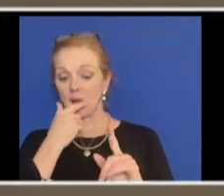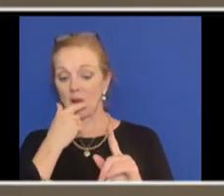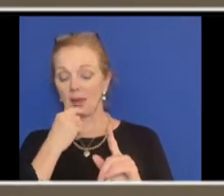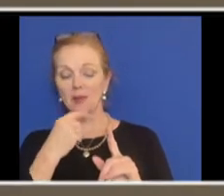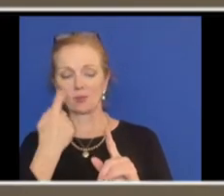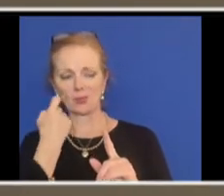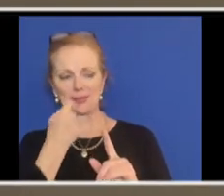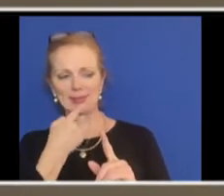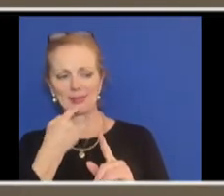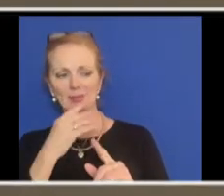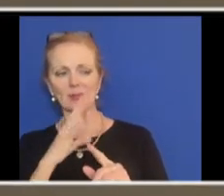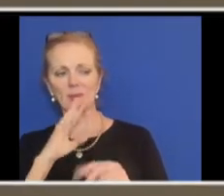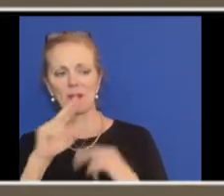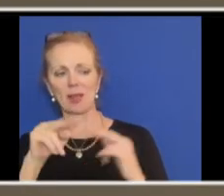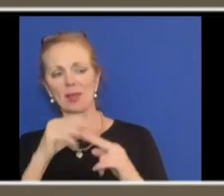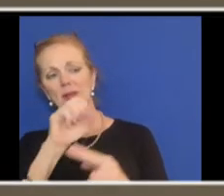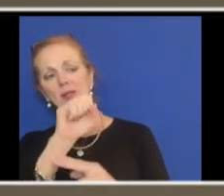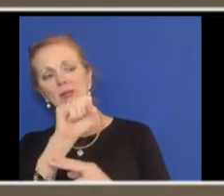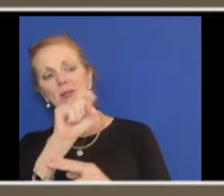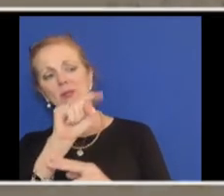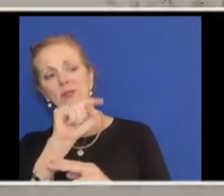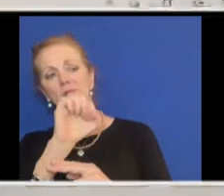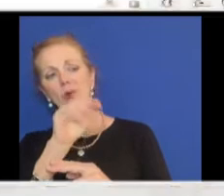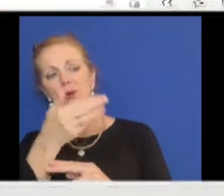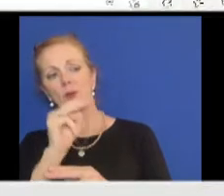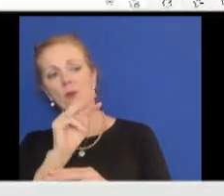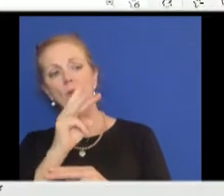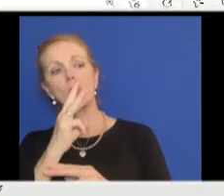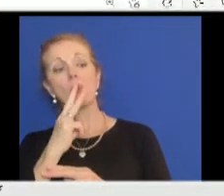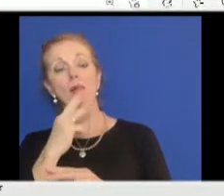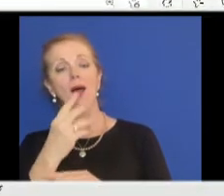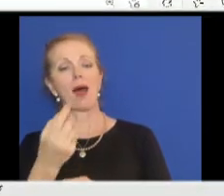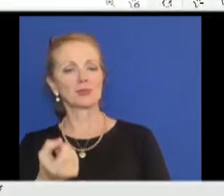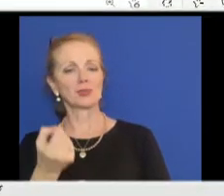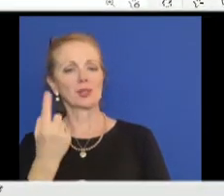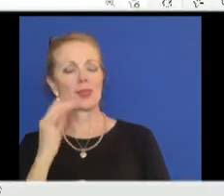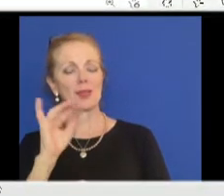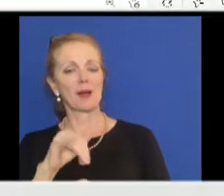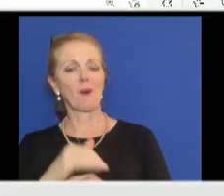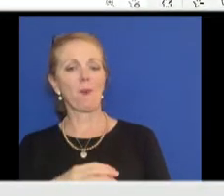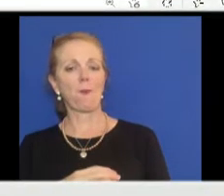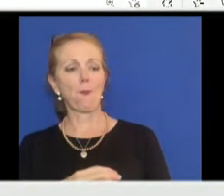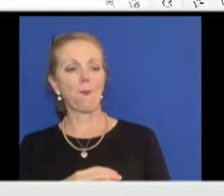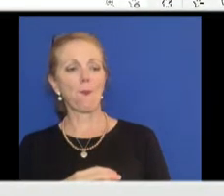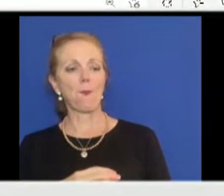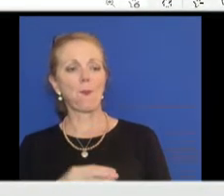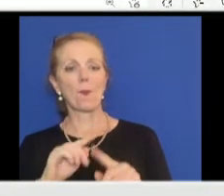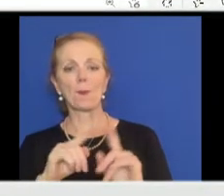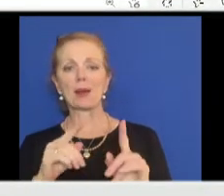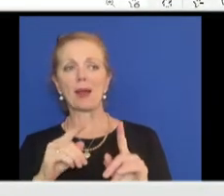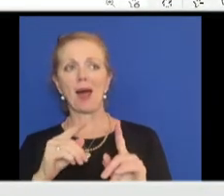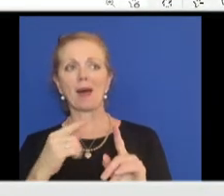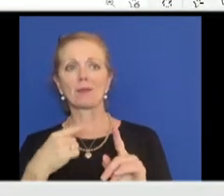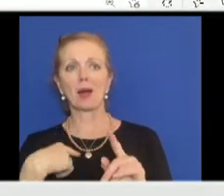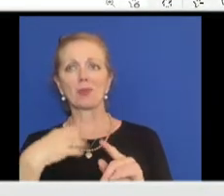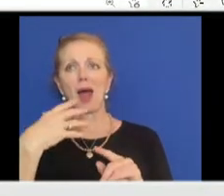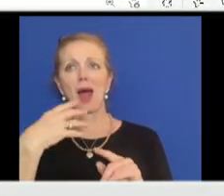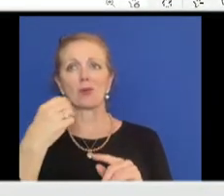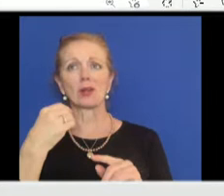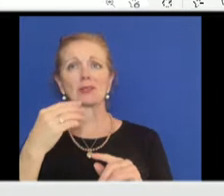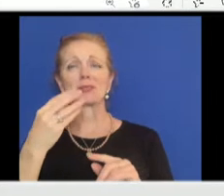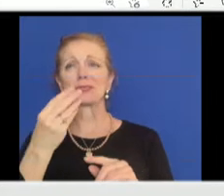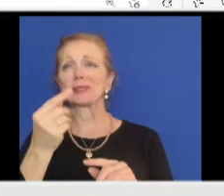water so I I understand but but I've gone out to several residents homes